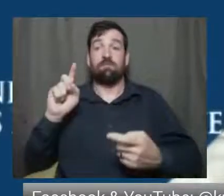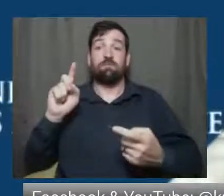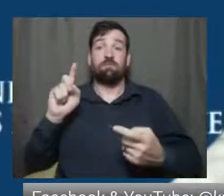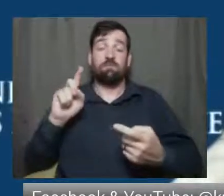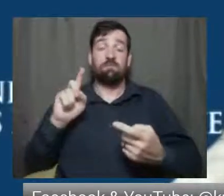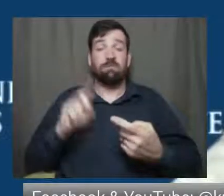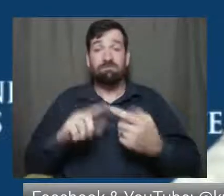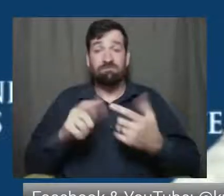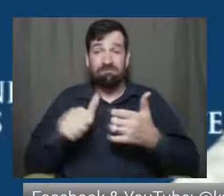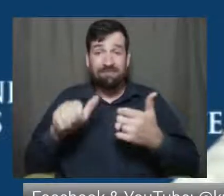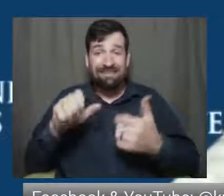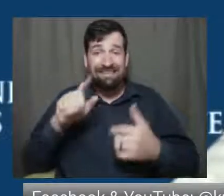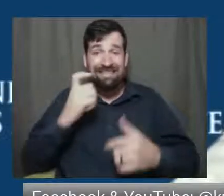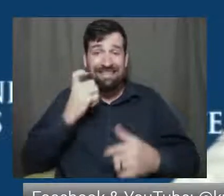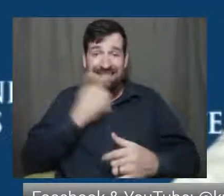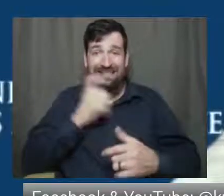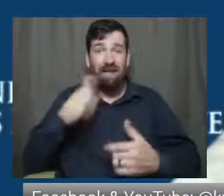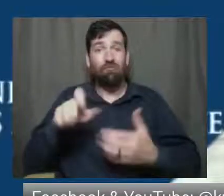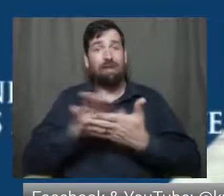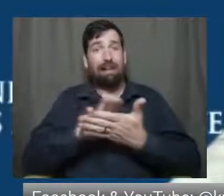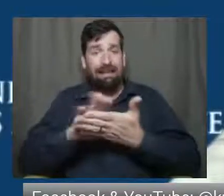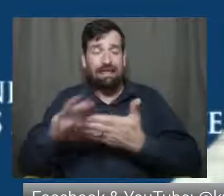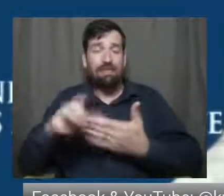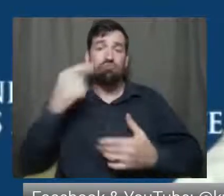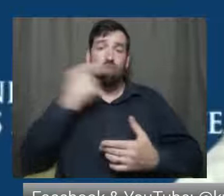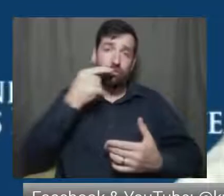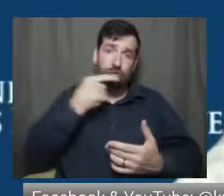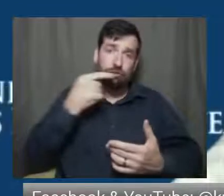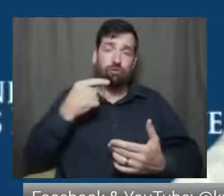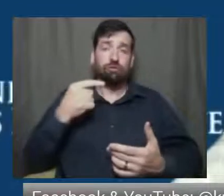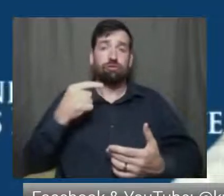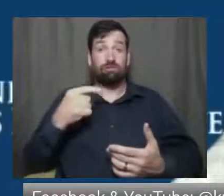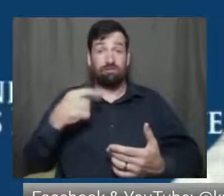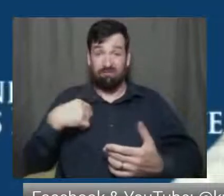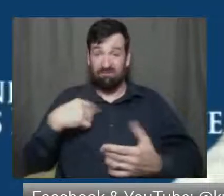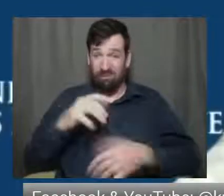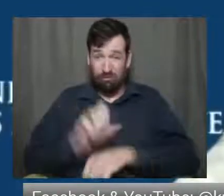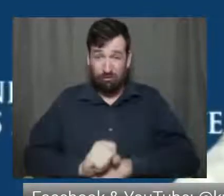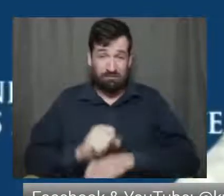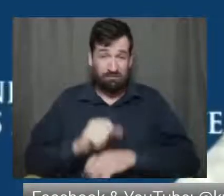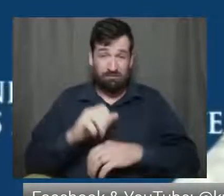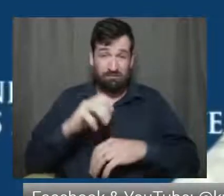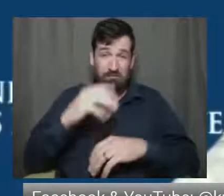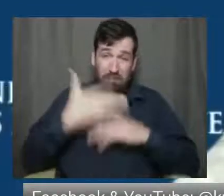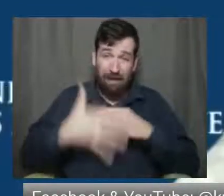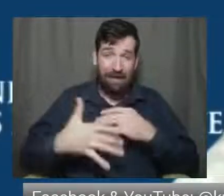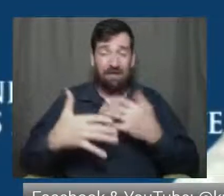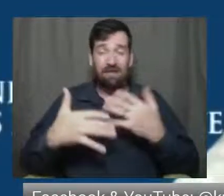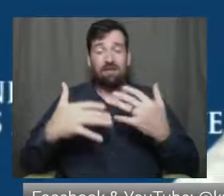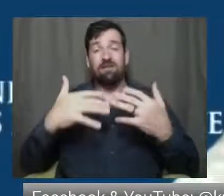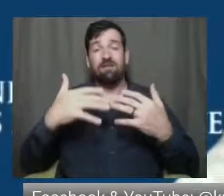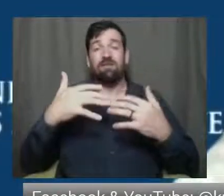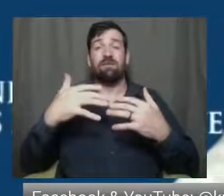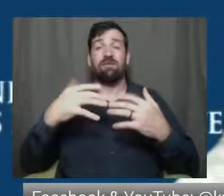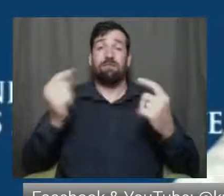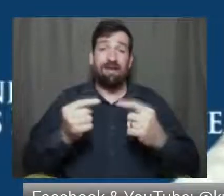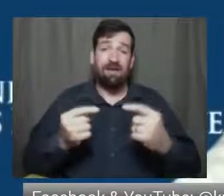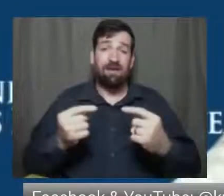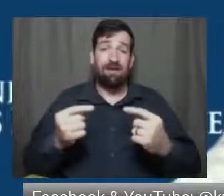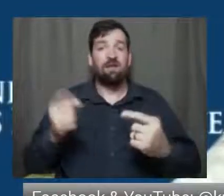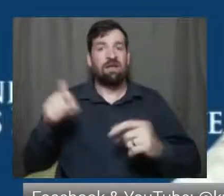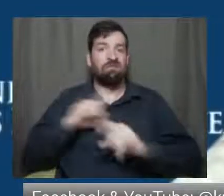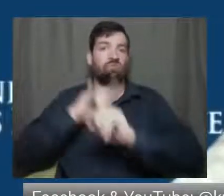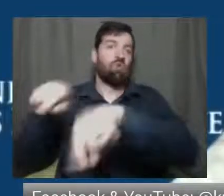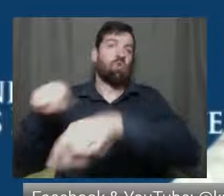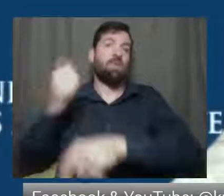teeth, you have to clean them, brush them. If you start having pain or inflammation or swollenness or bleeding, you have to go to your